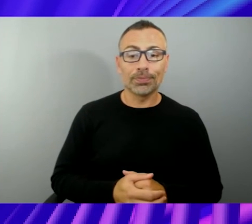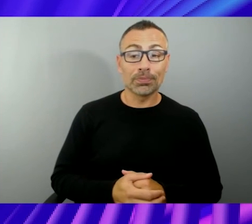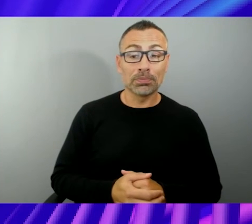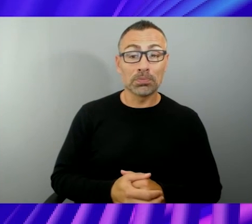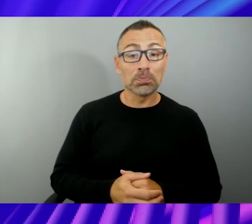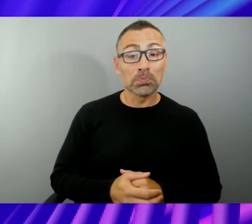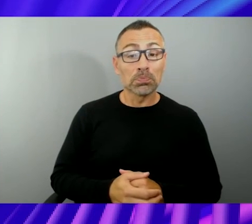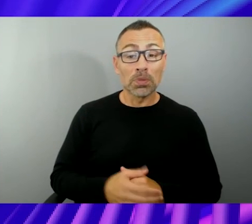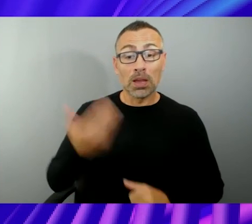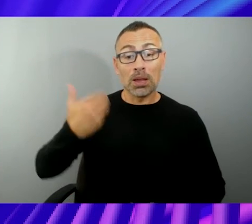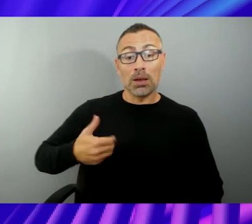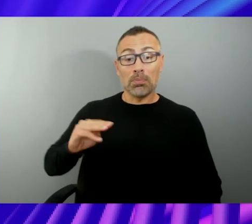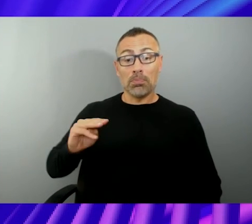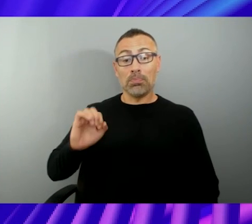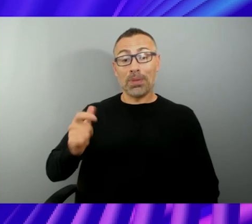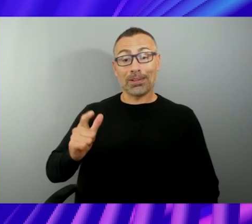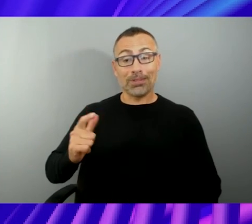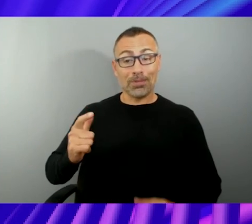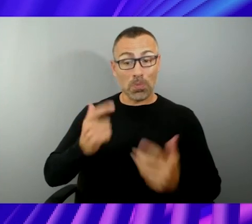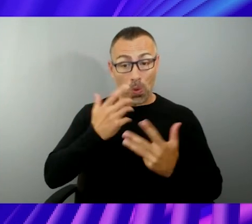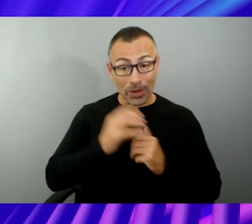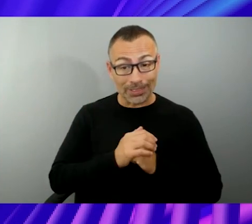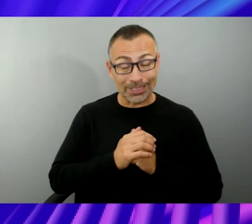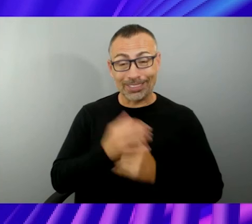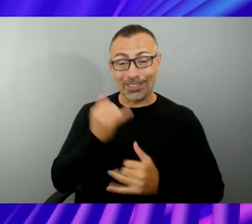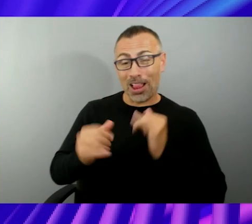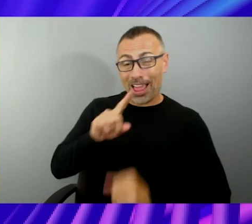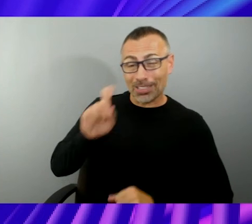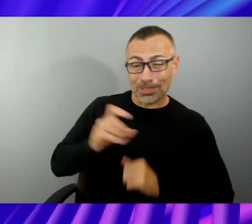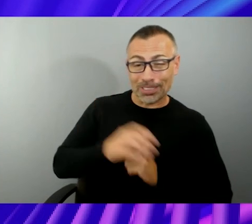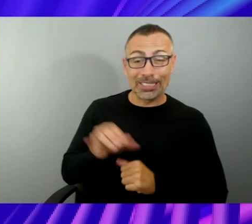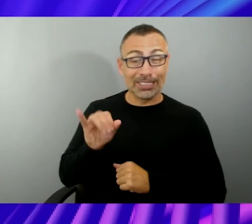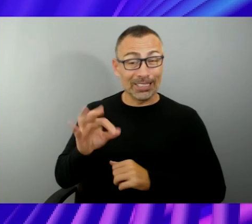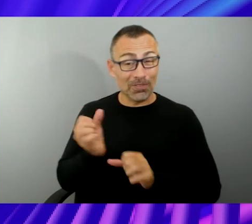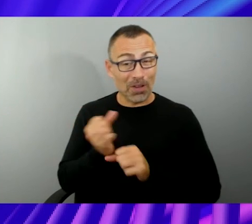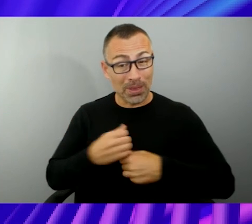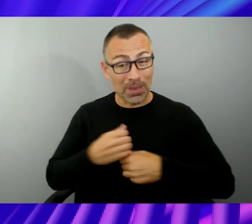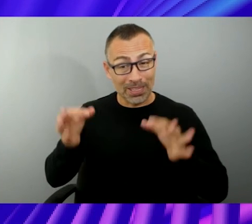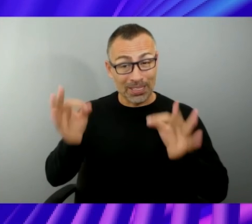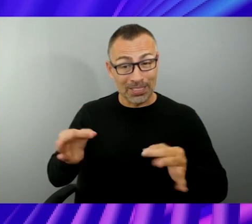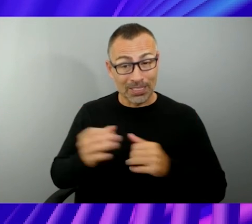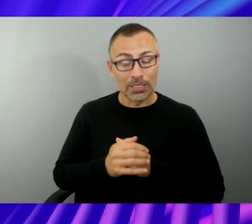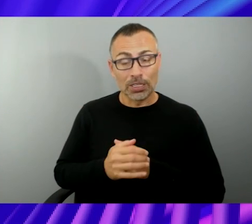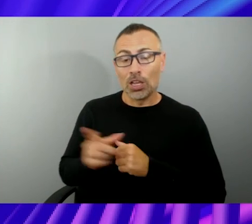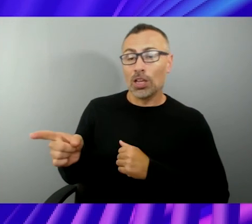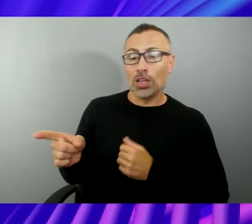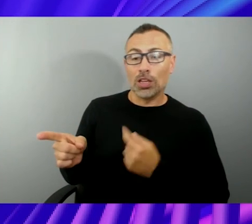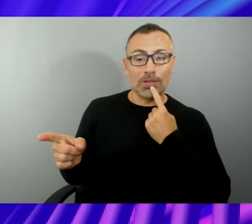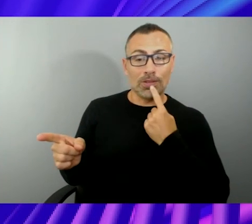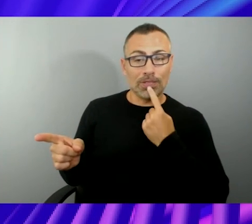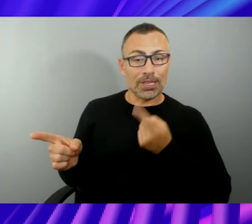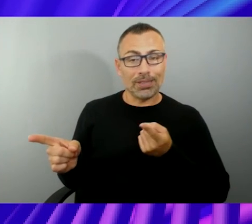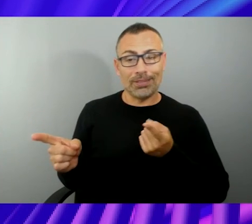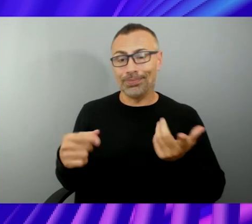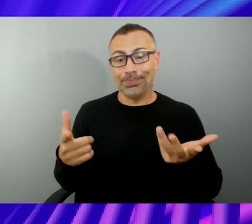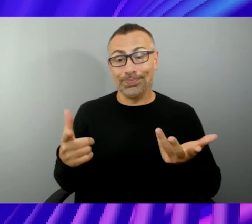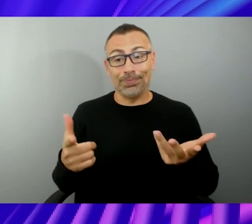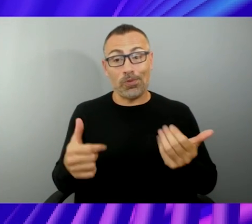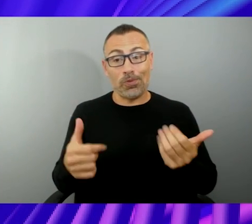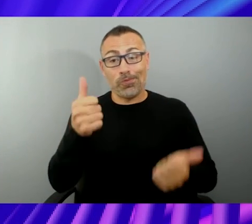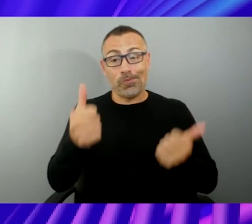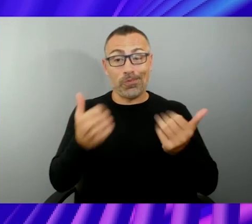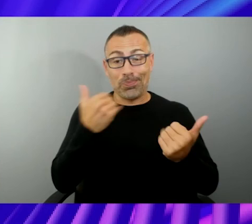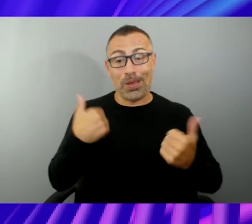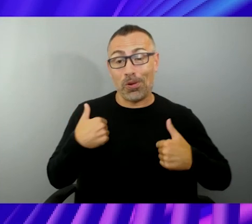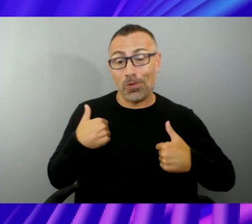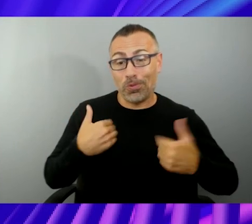question here, if I'm making that decision and per your words, we don't have a set choice of which one is better. Well, then what are some things that I have to